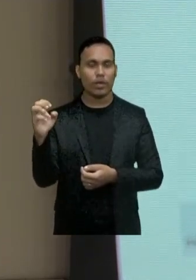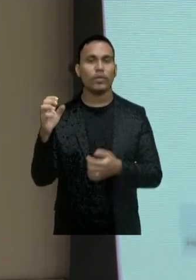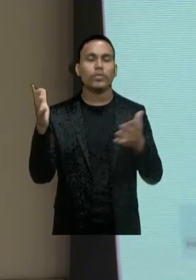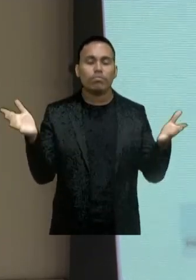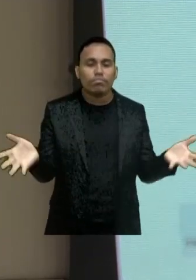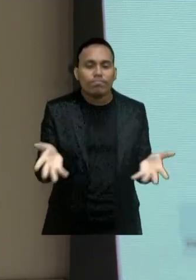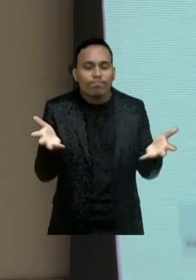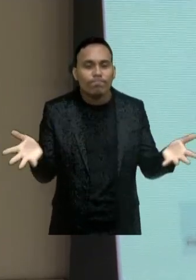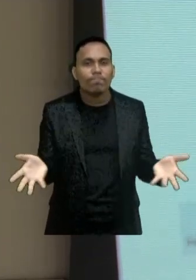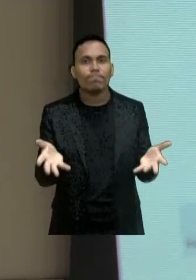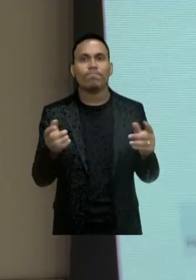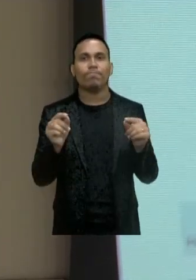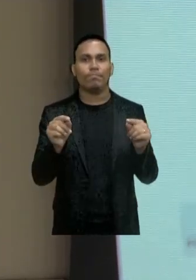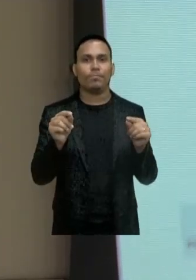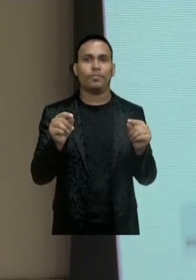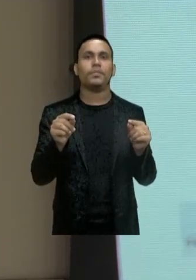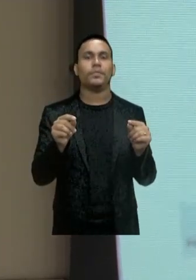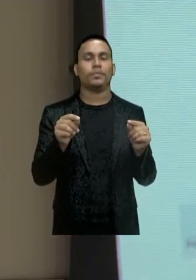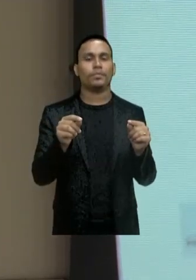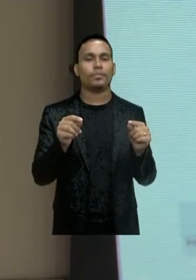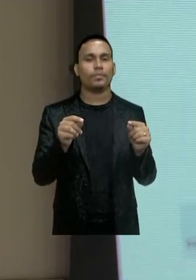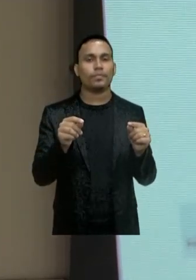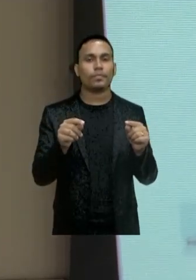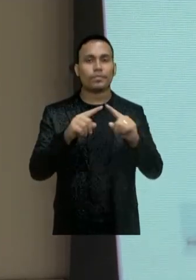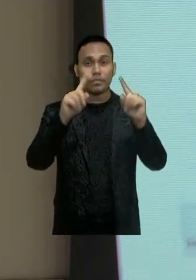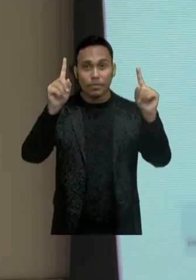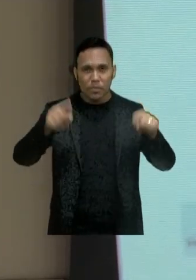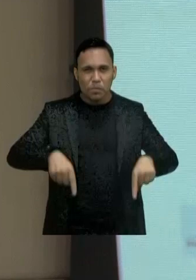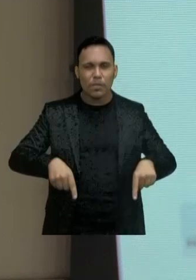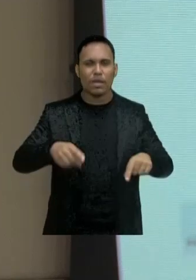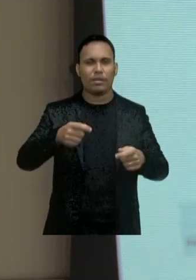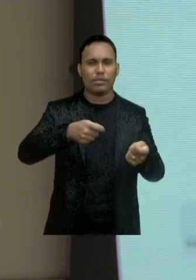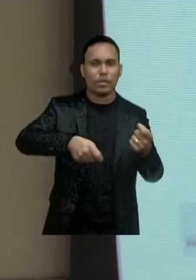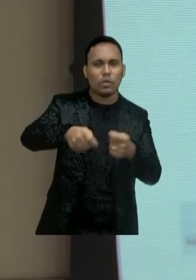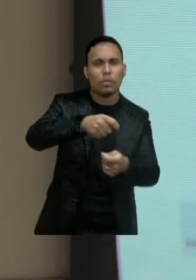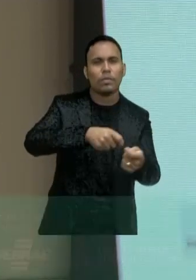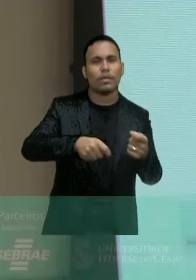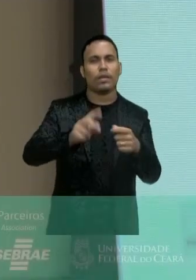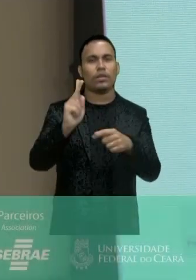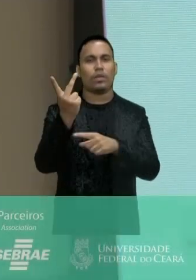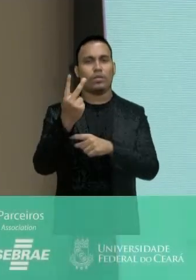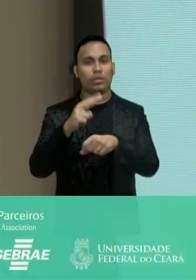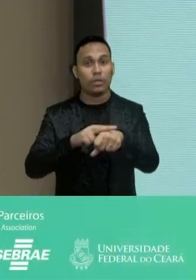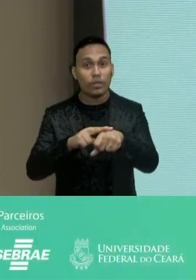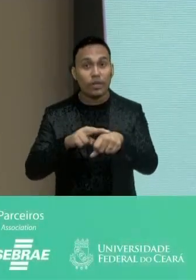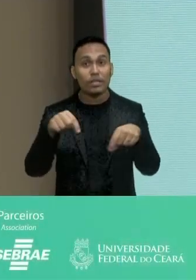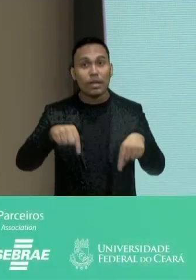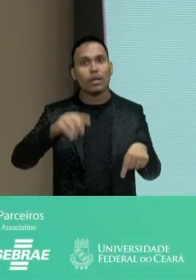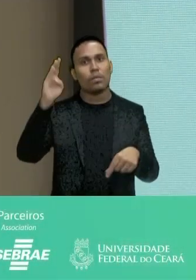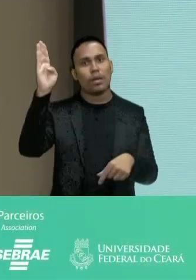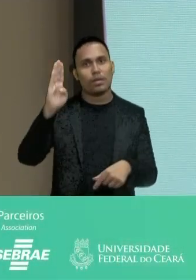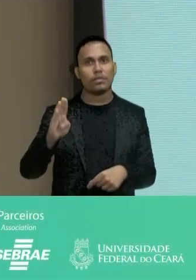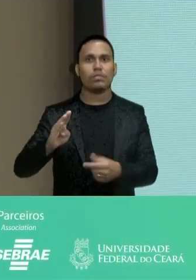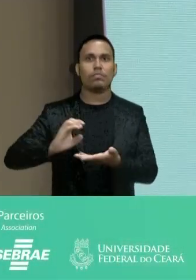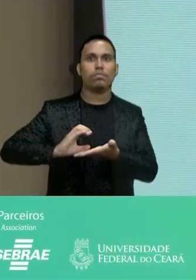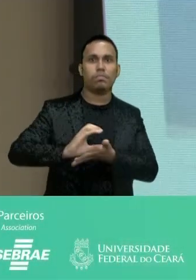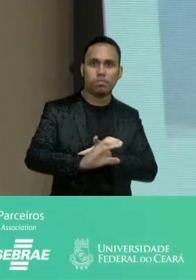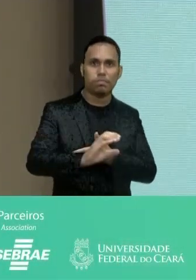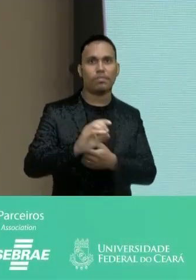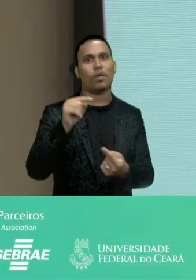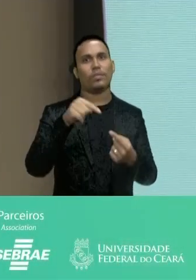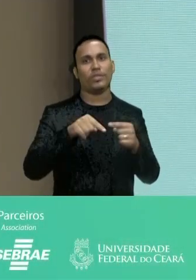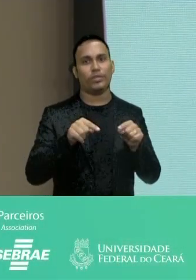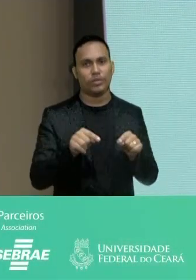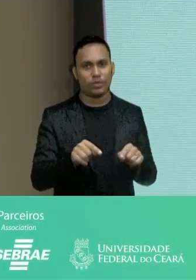fomentar to a implementação implement do mercado e a economia the market and the green hydrogen economy in Brazil. And